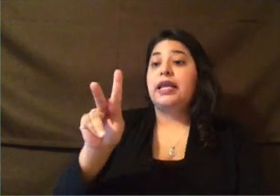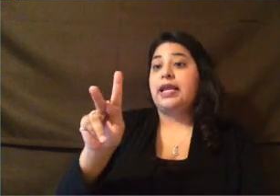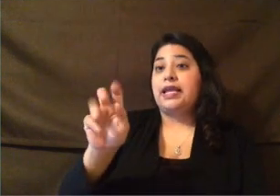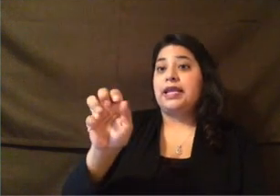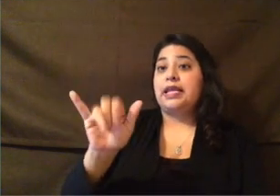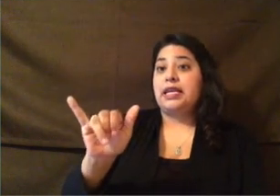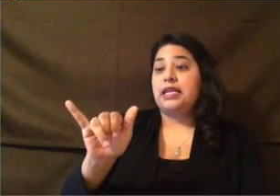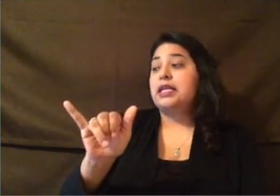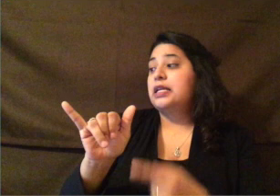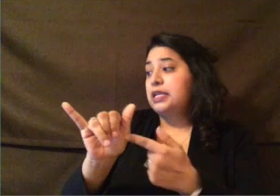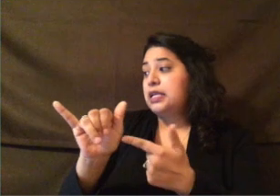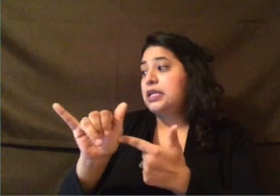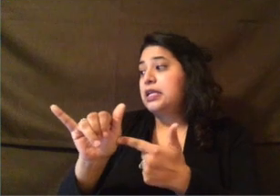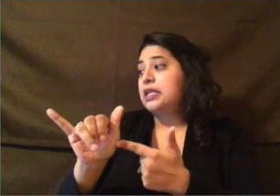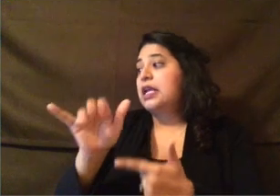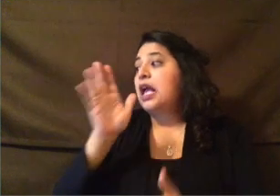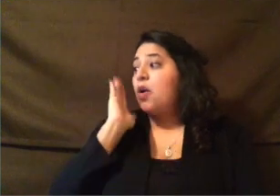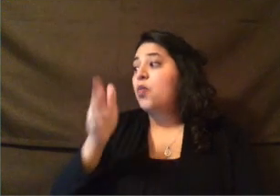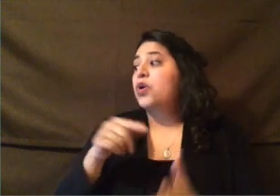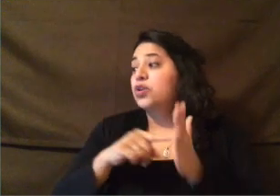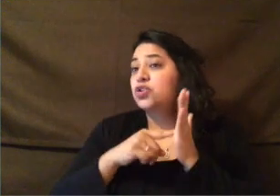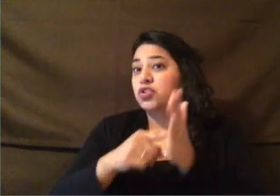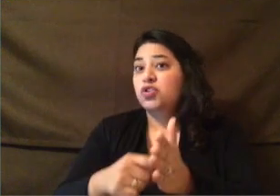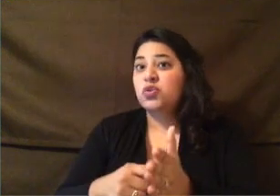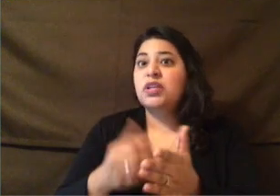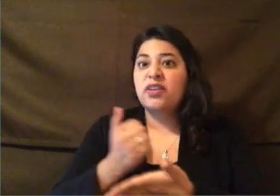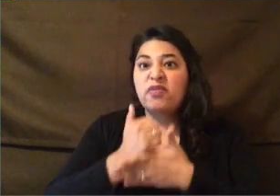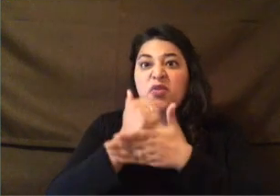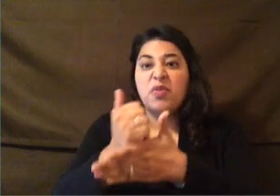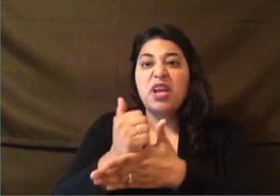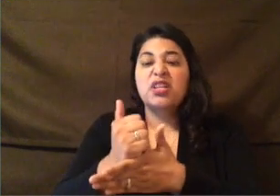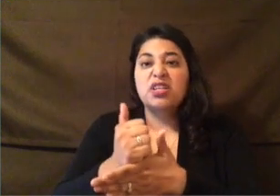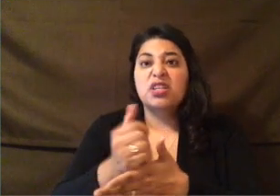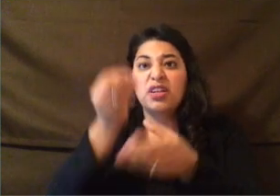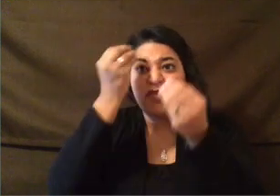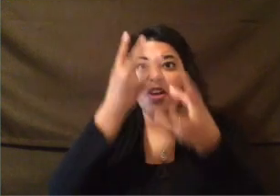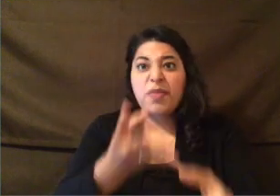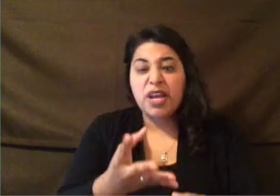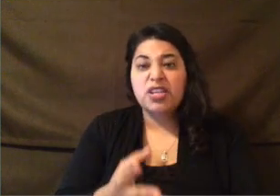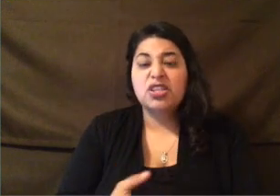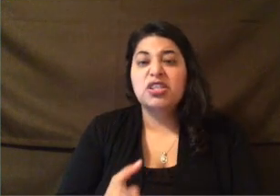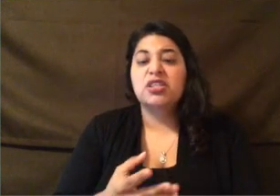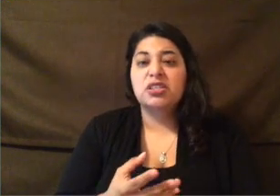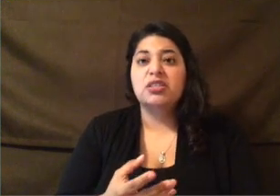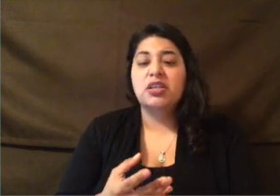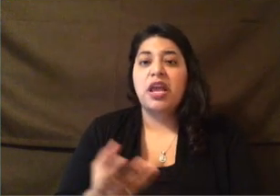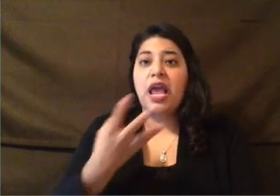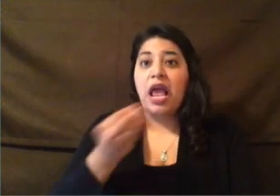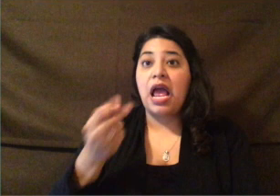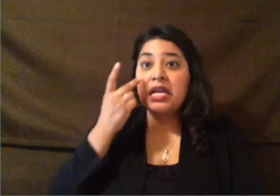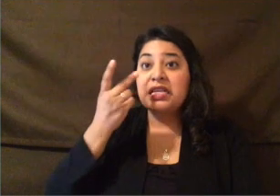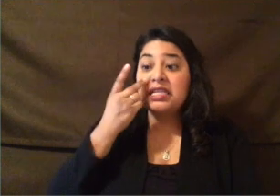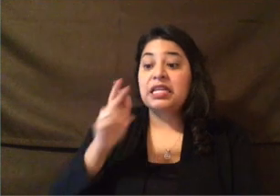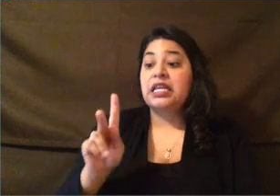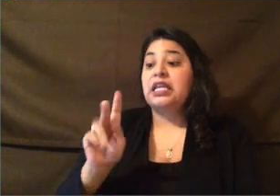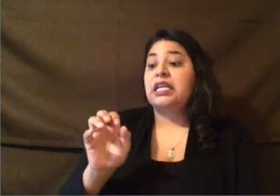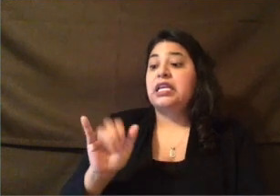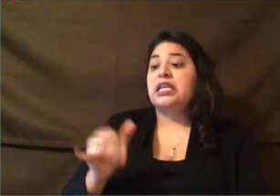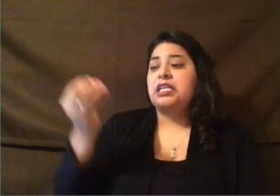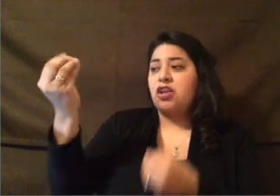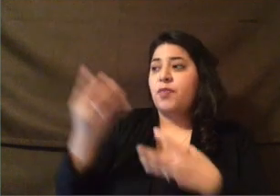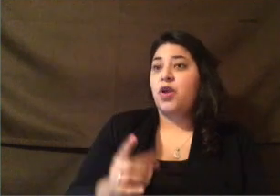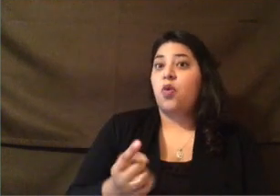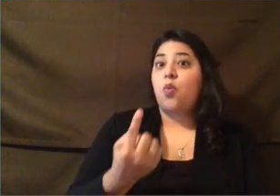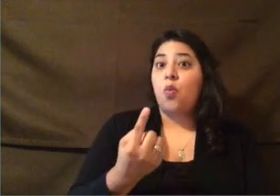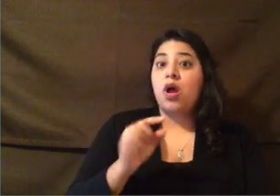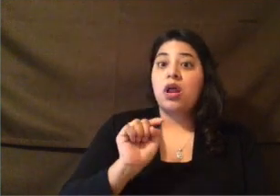plots is the key. You have to pay attention to the key. The key is going to give you helpful information so that you're reading the graph correctly. And in